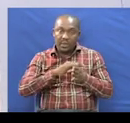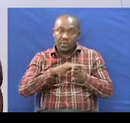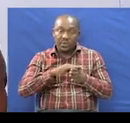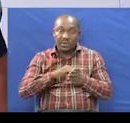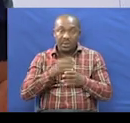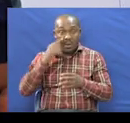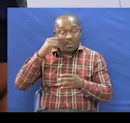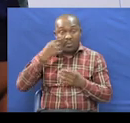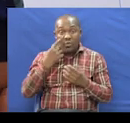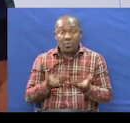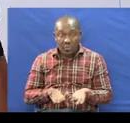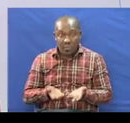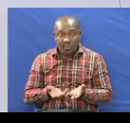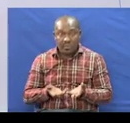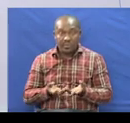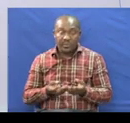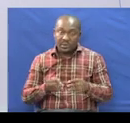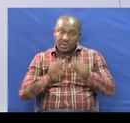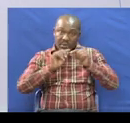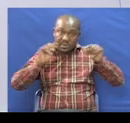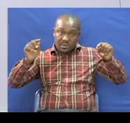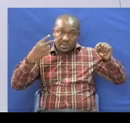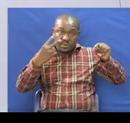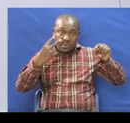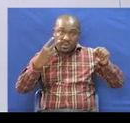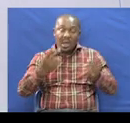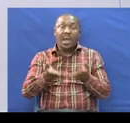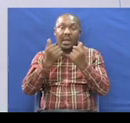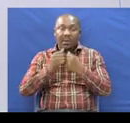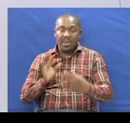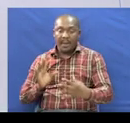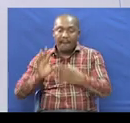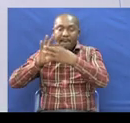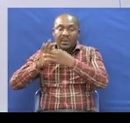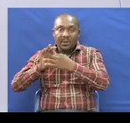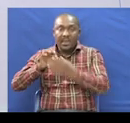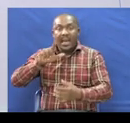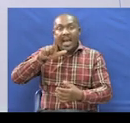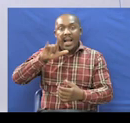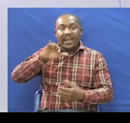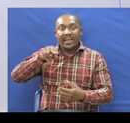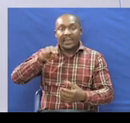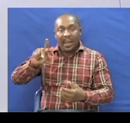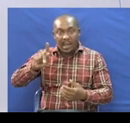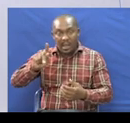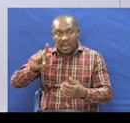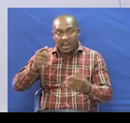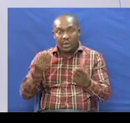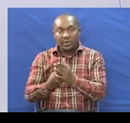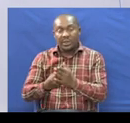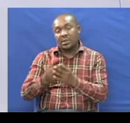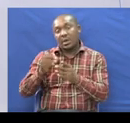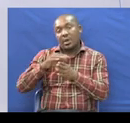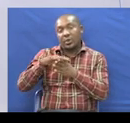write some notes. Those two sentences can be linked together using either or. For